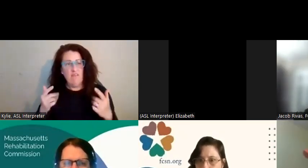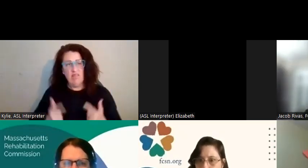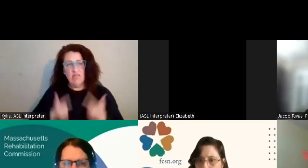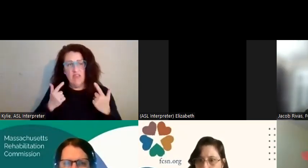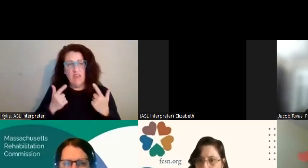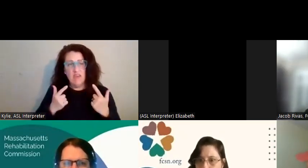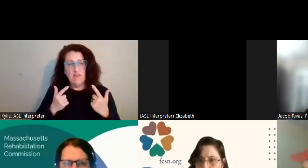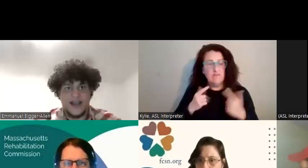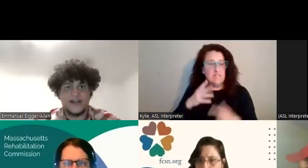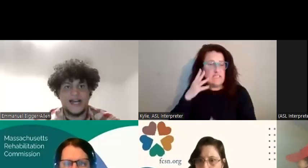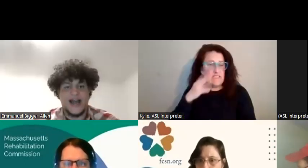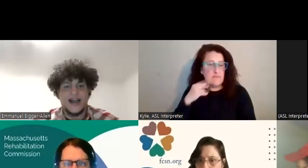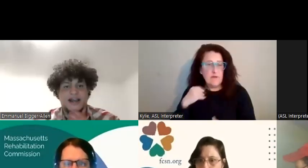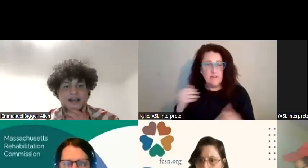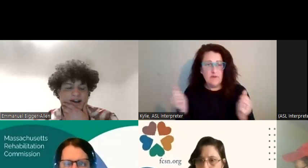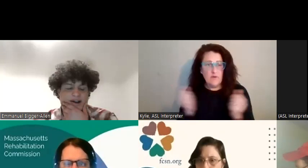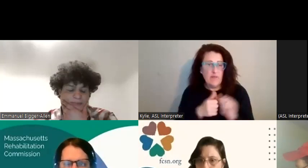with a disability, and